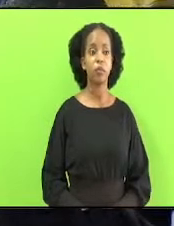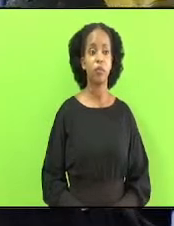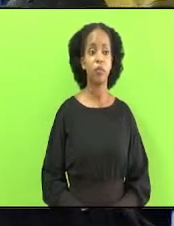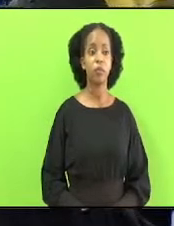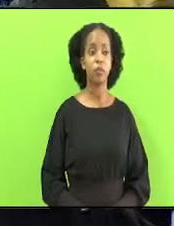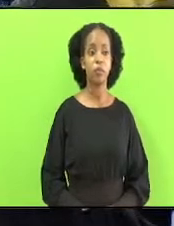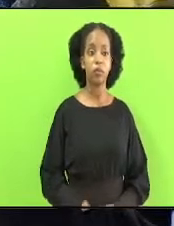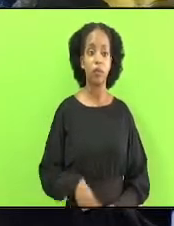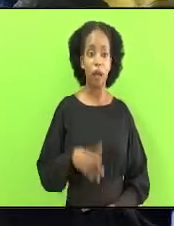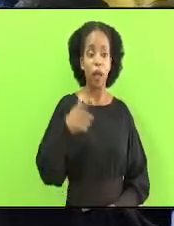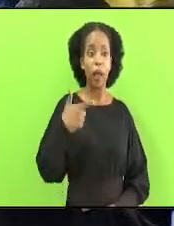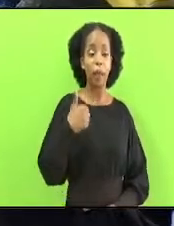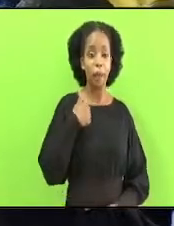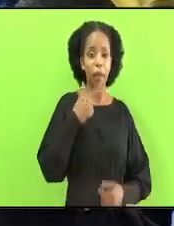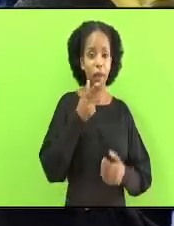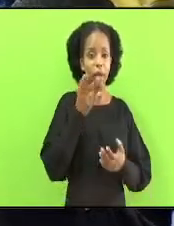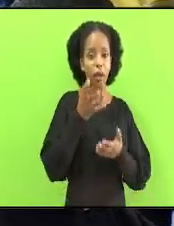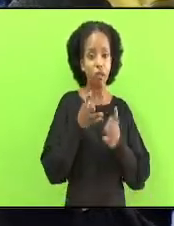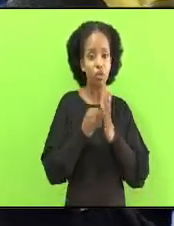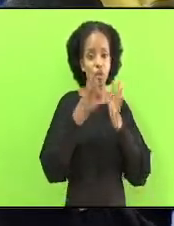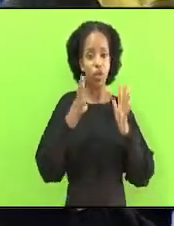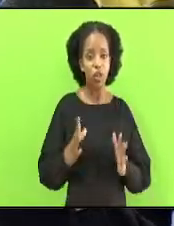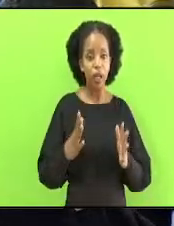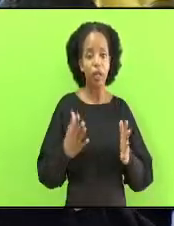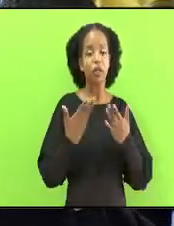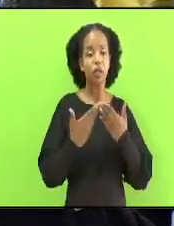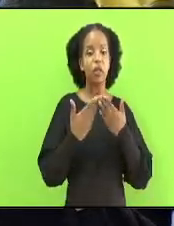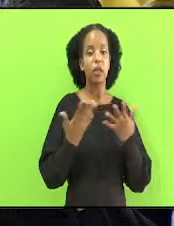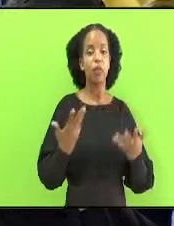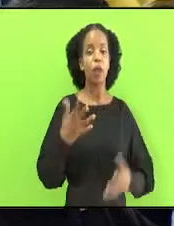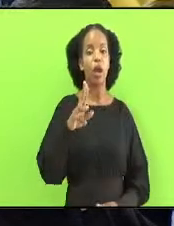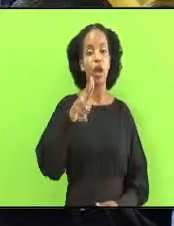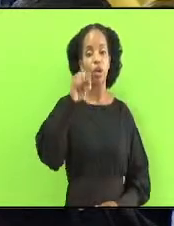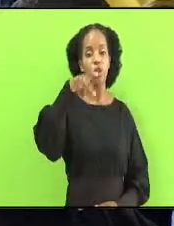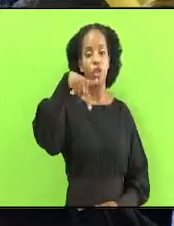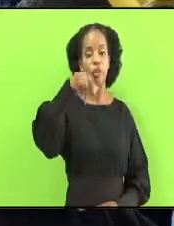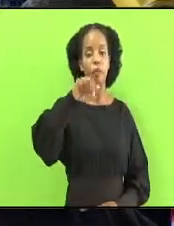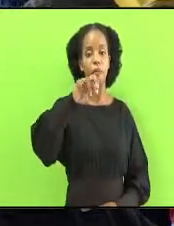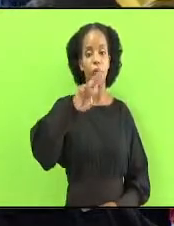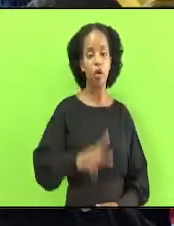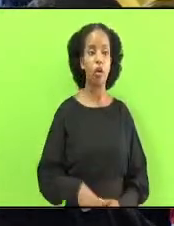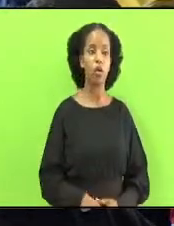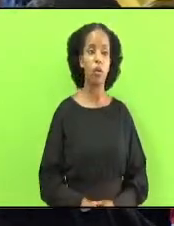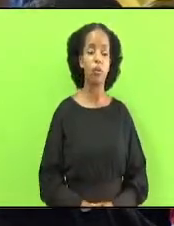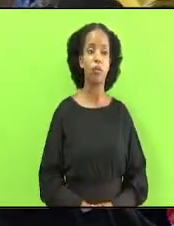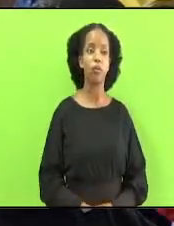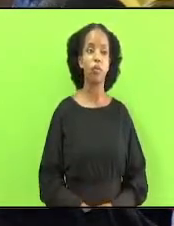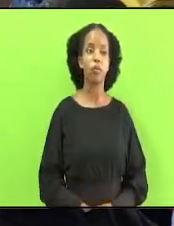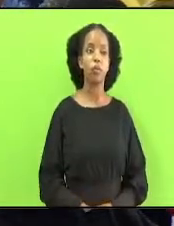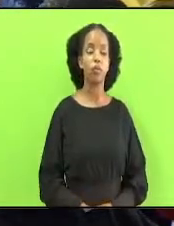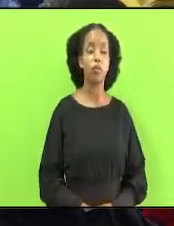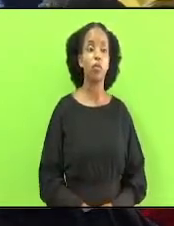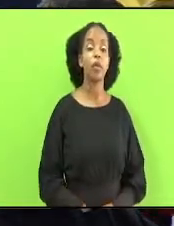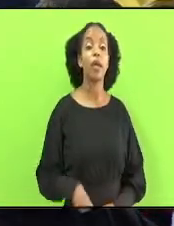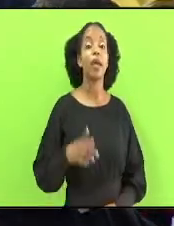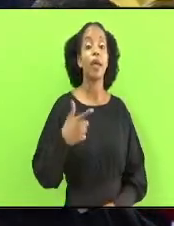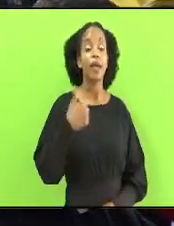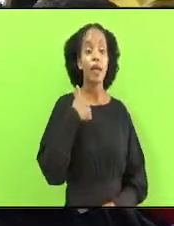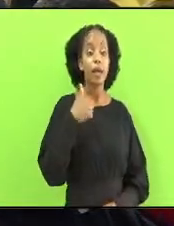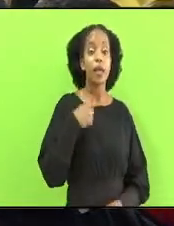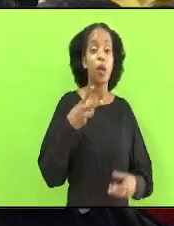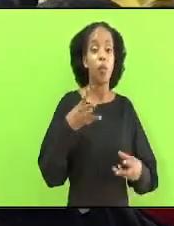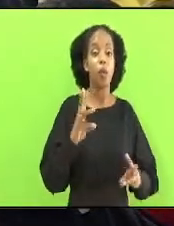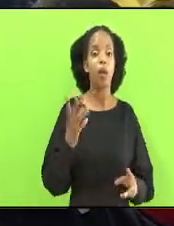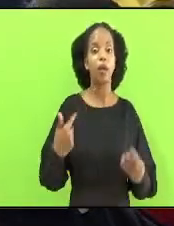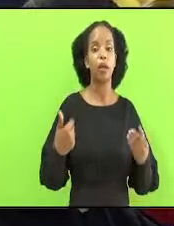under NUFPA. So I'm a student under North Park. Nna ka mokgwa ke tlo go botsang ka te ke na le